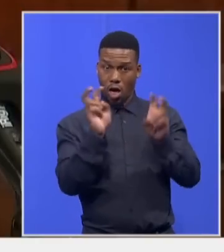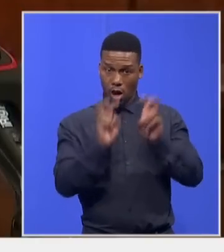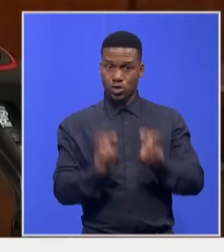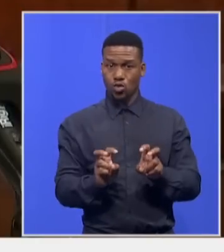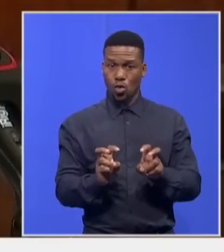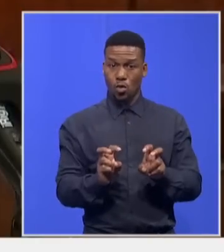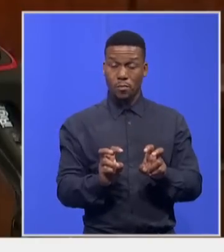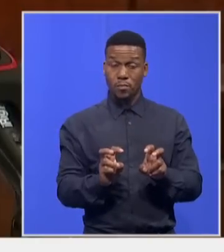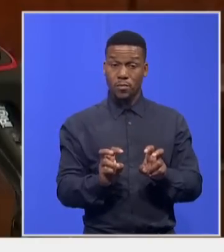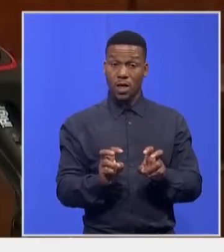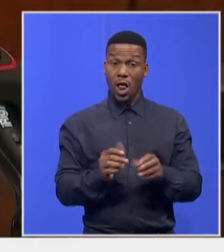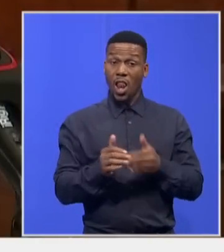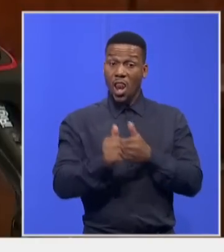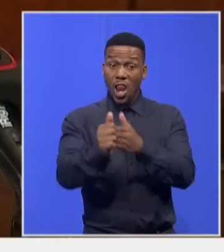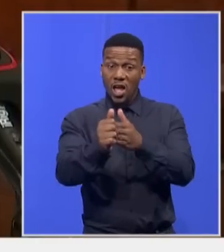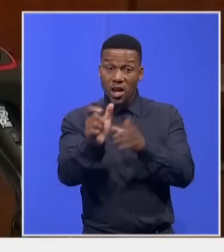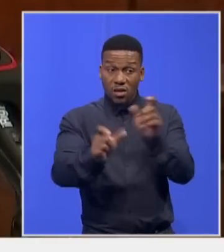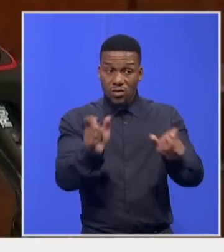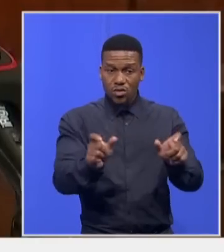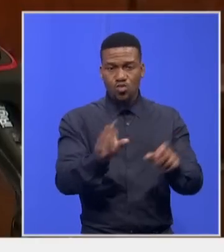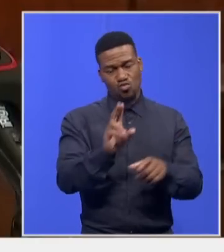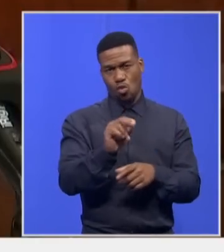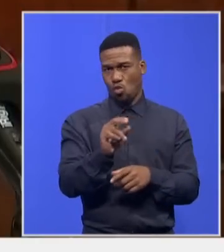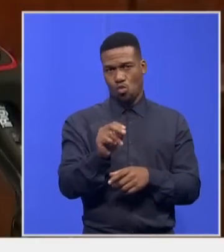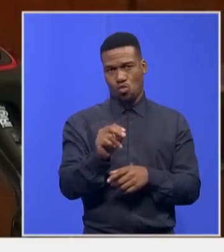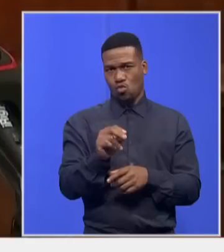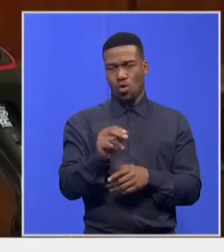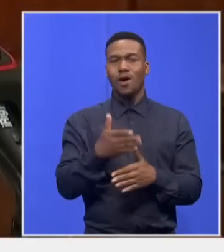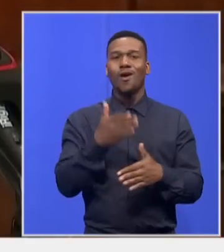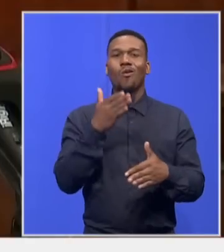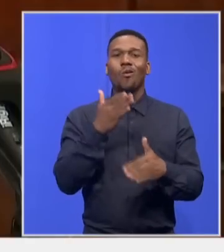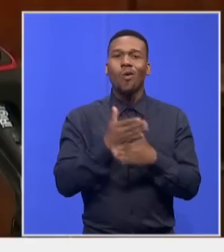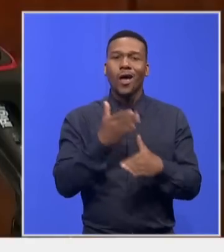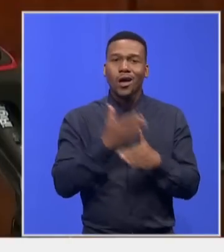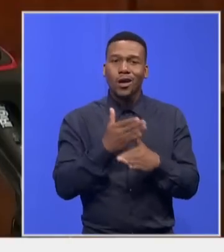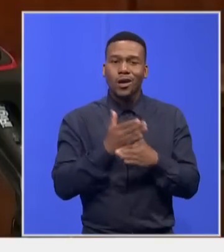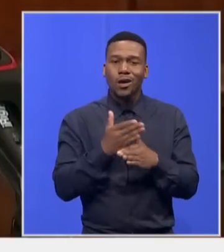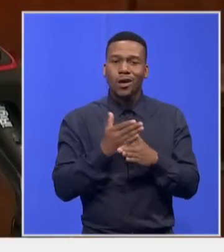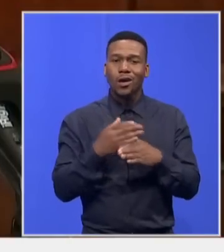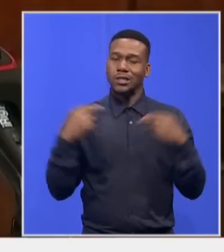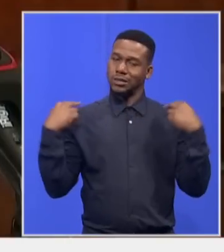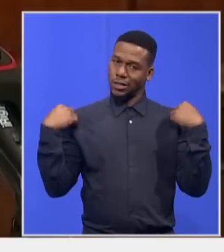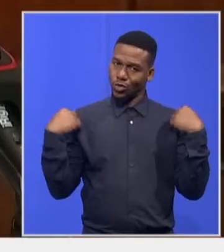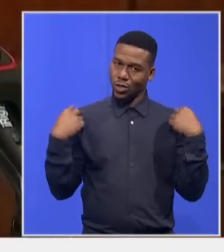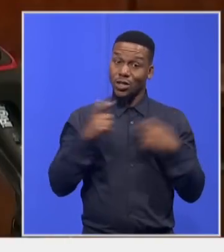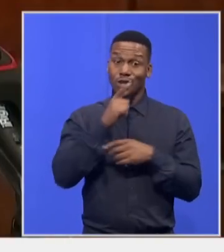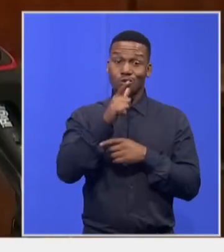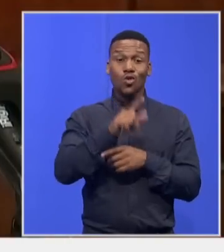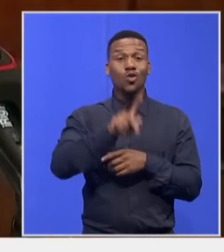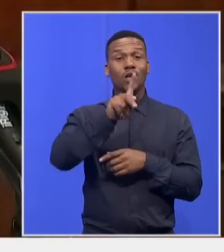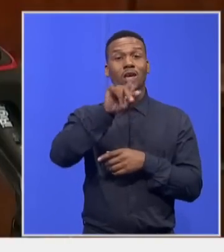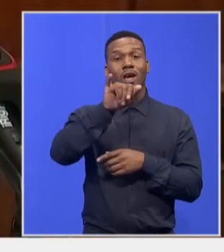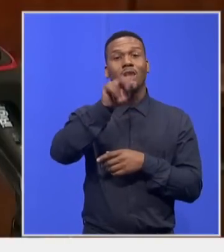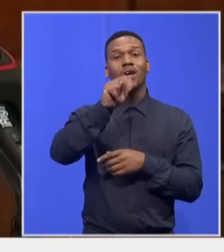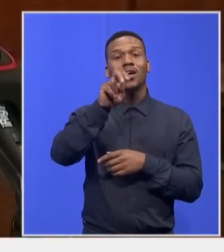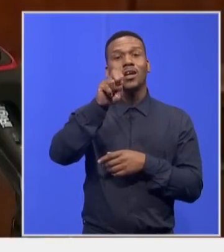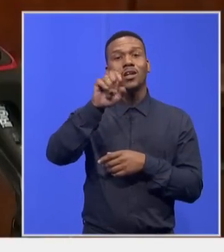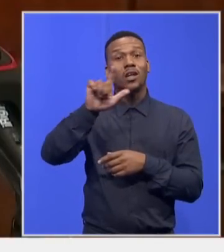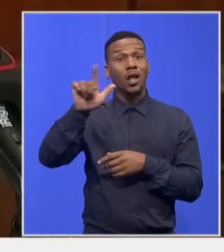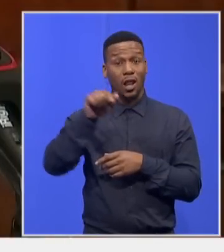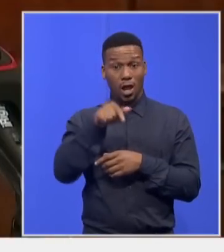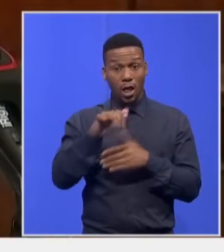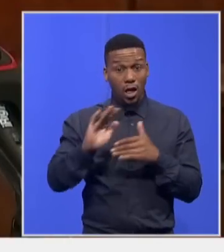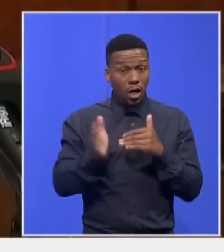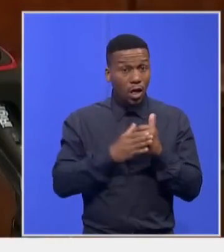do with, if you like, job security. I told you that Camden is closing. There are a number of stations that